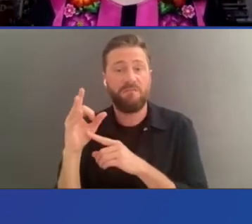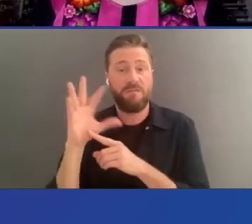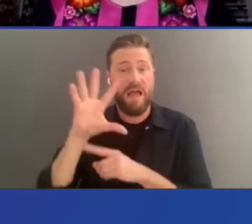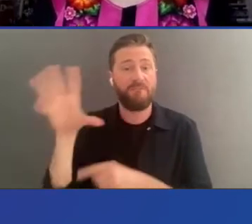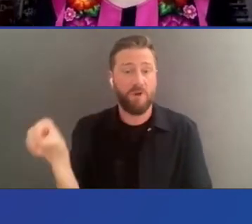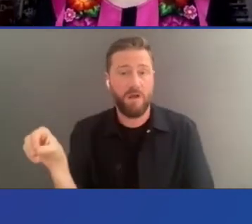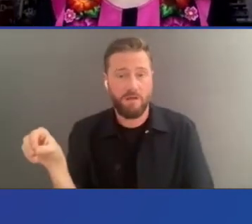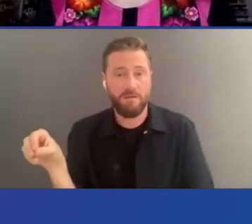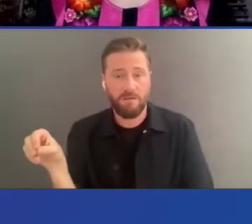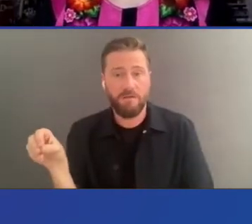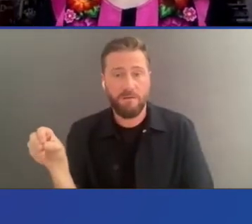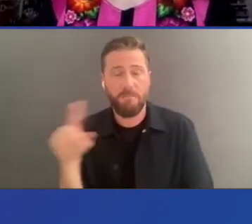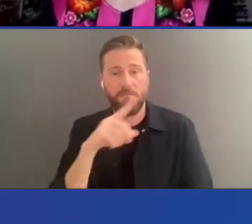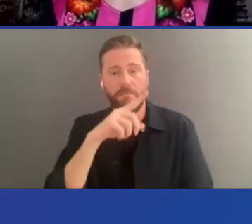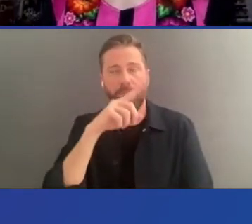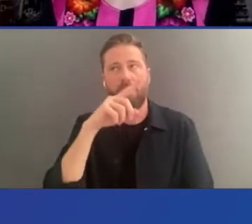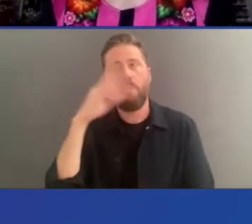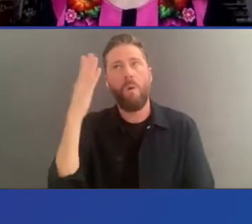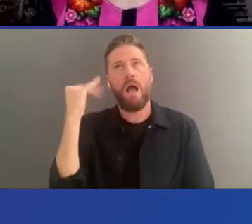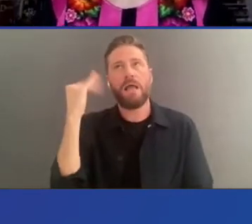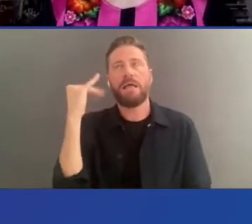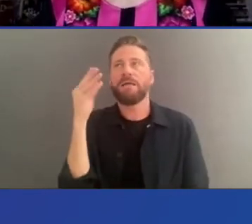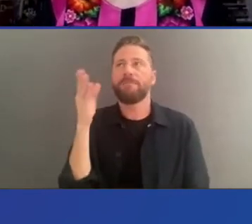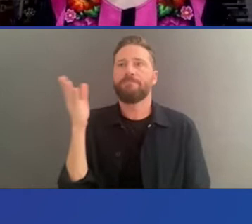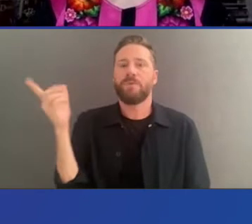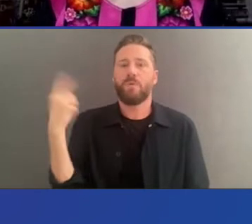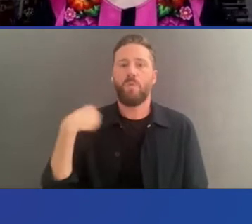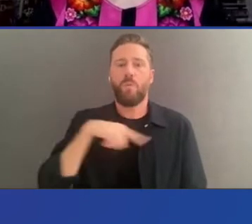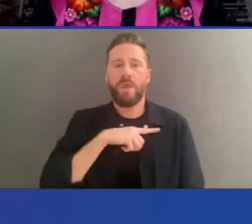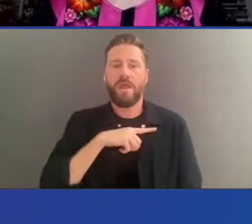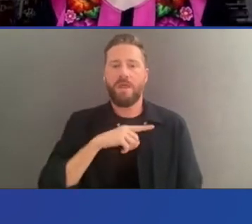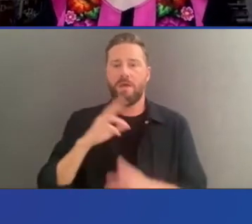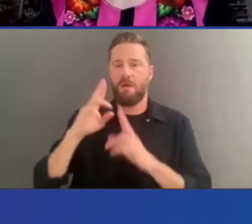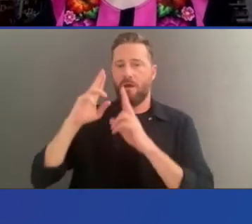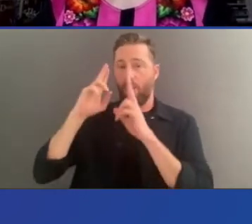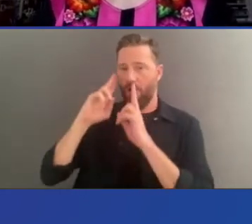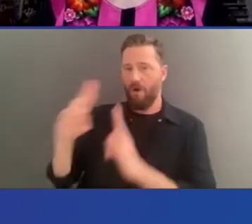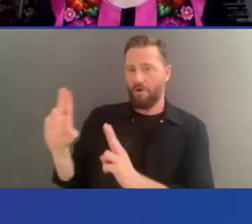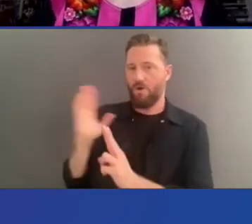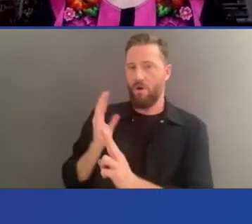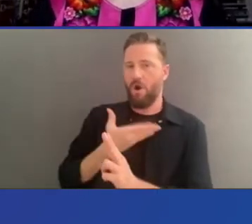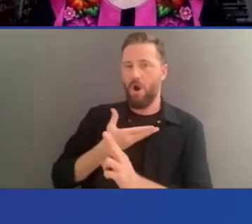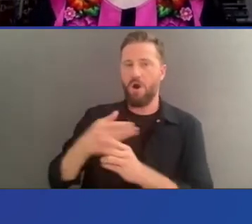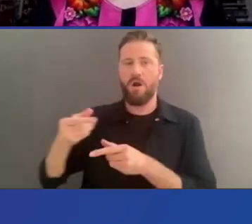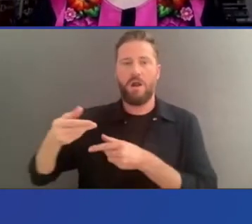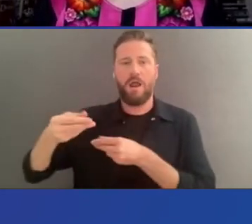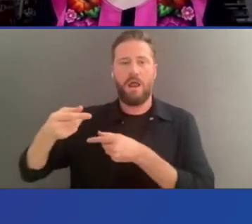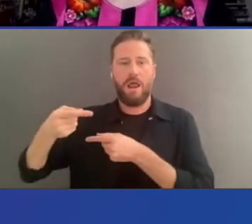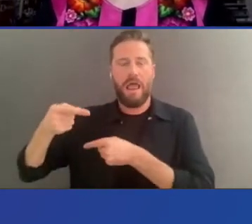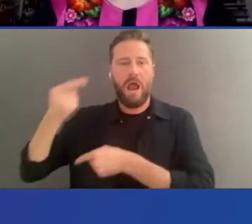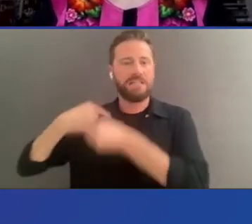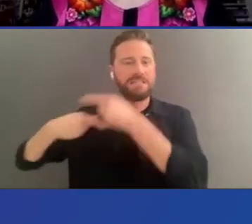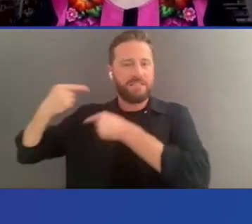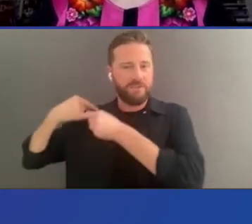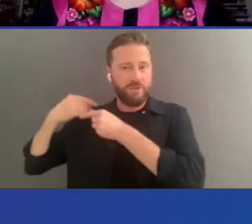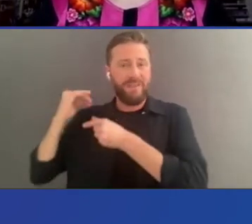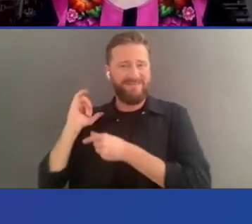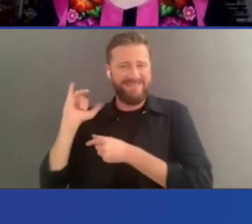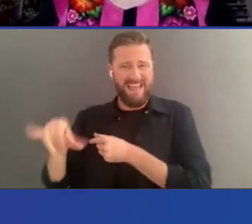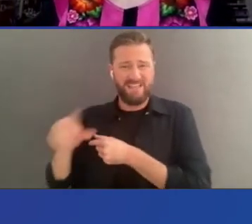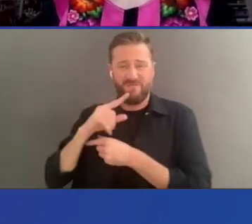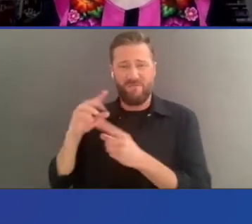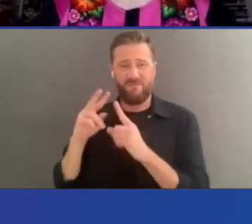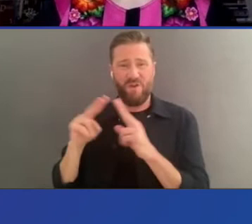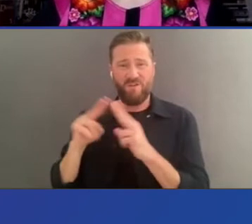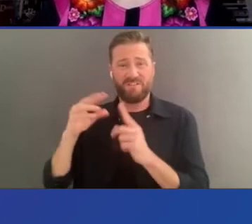Africa, because we honor our ancestors, that it's, in a very special kind